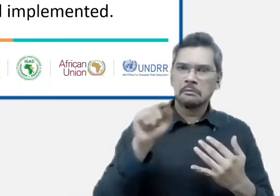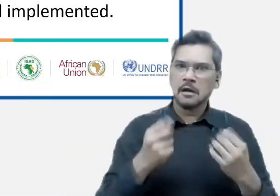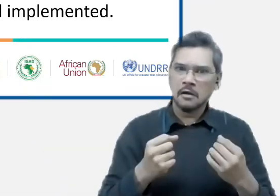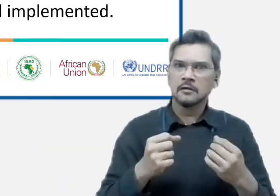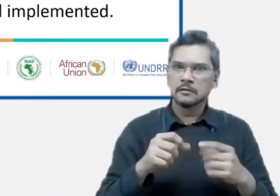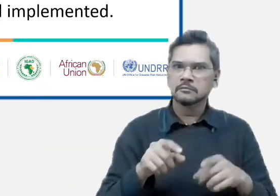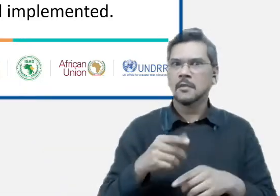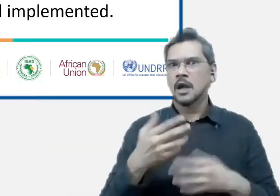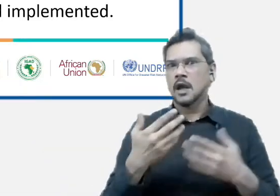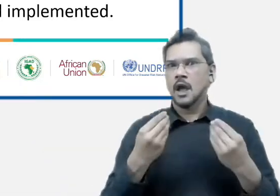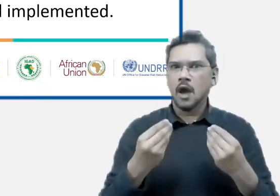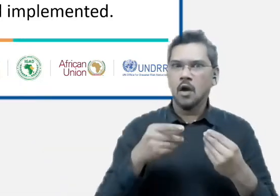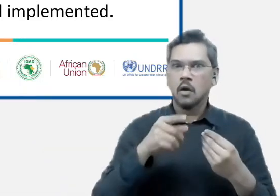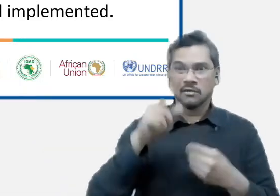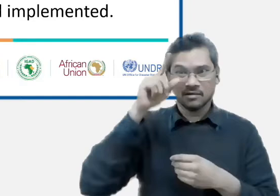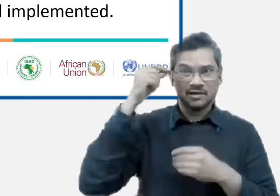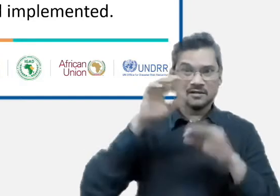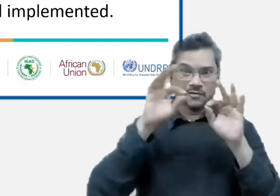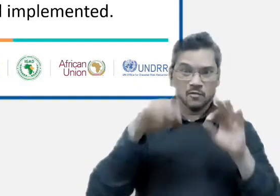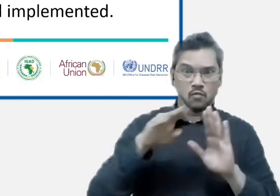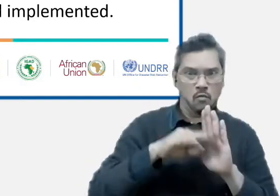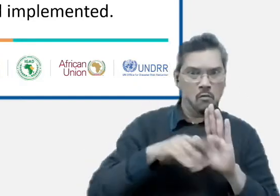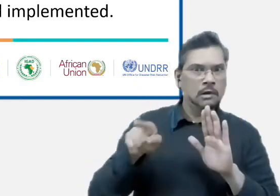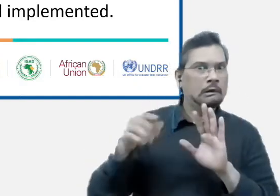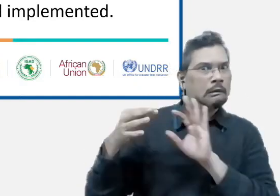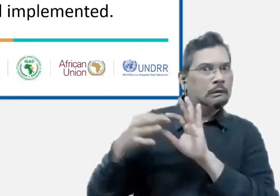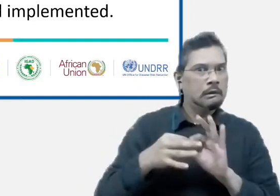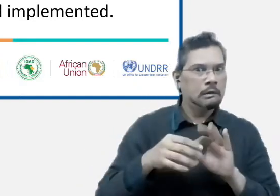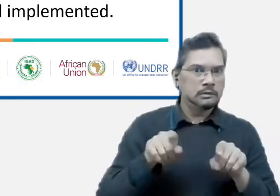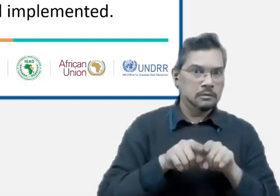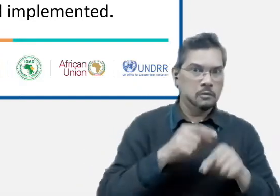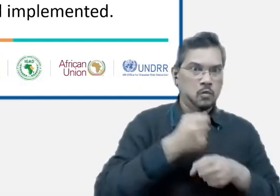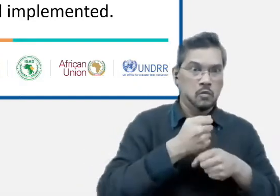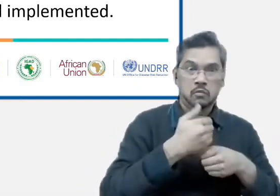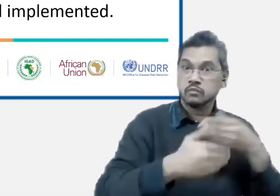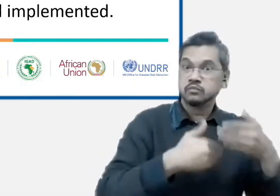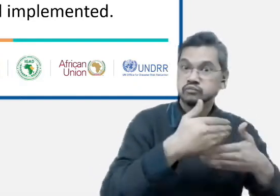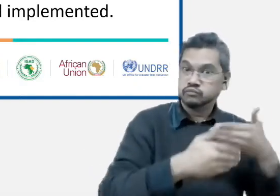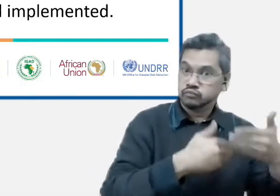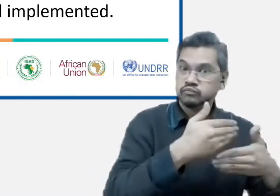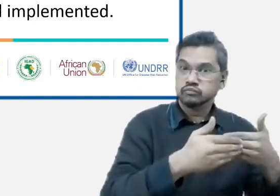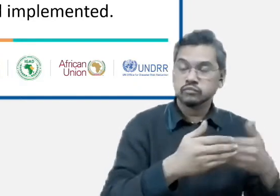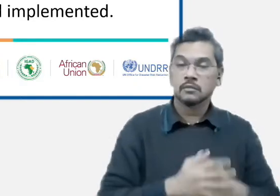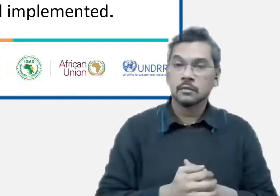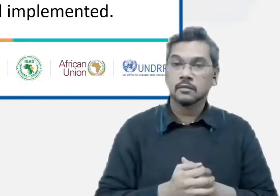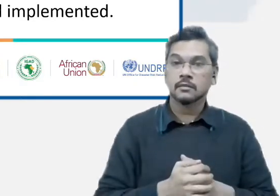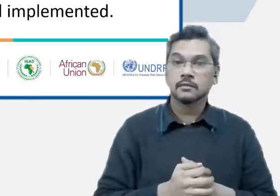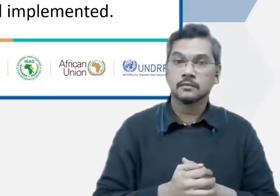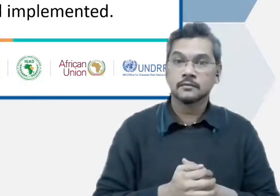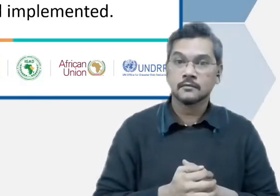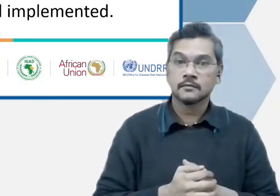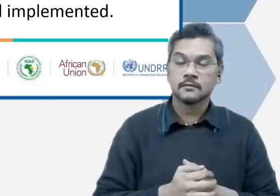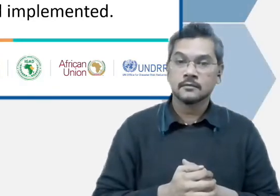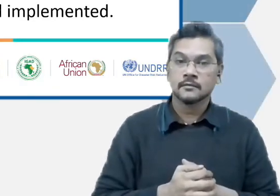framework. There is a lot of more funding also that is going on, but it's sectoral basis, but that also need to be